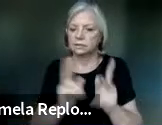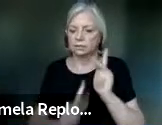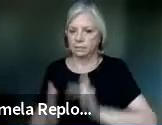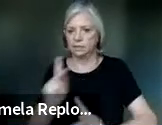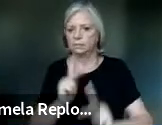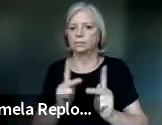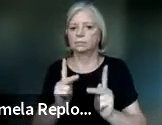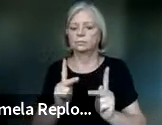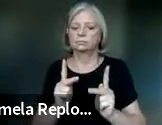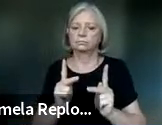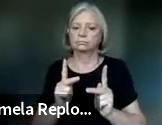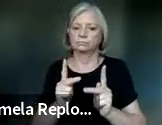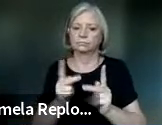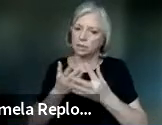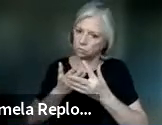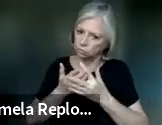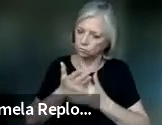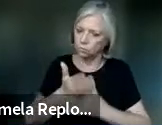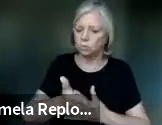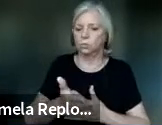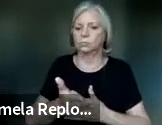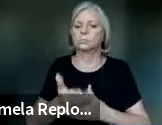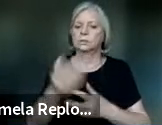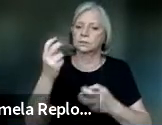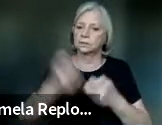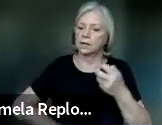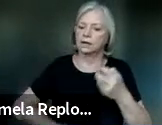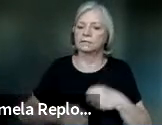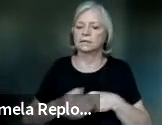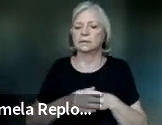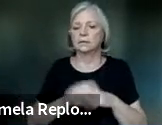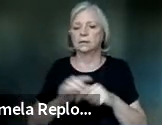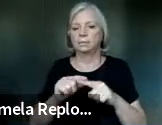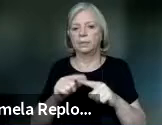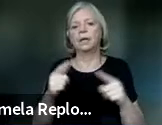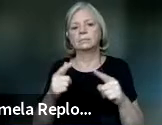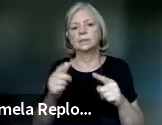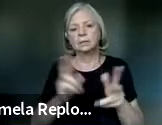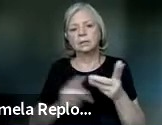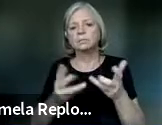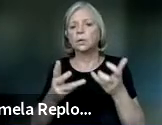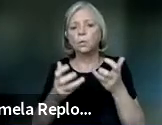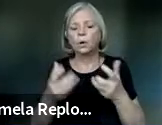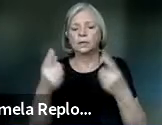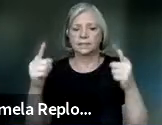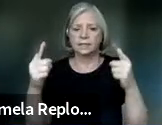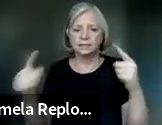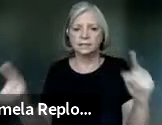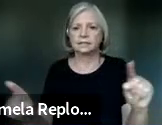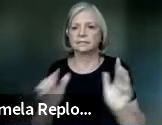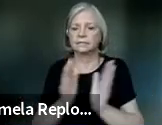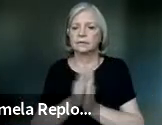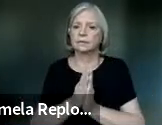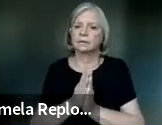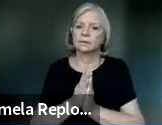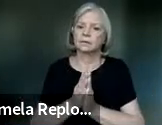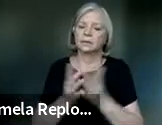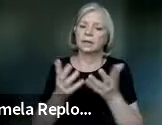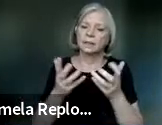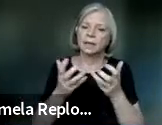through this, to try to make things work, to comply, to support their